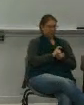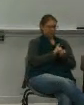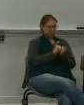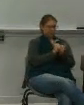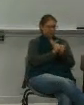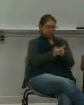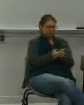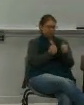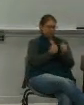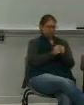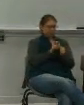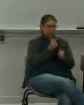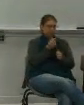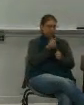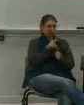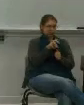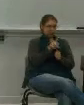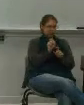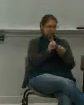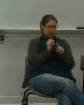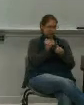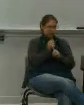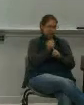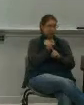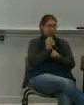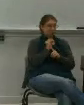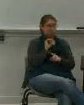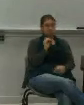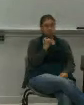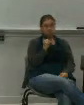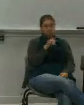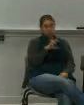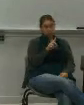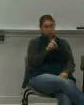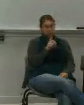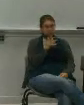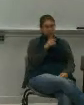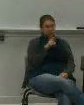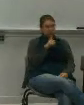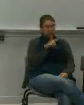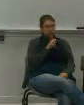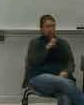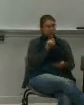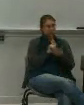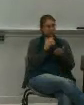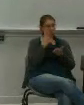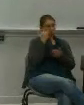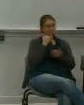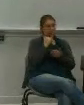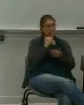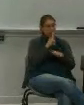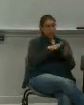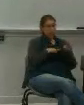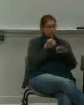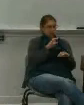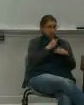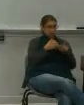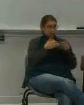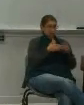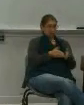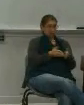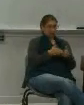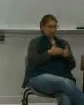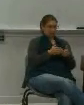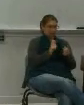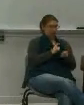the oxidized forms were probably fairly rare. That's probably why the biochemical pathways evolved to use that reduced form, because that's